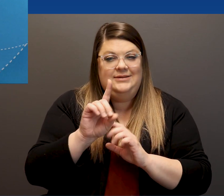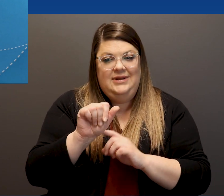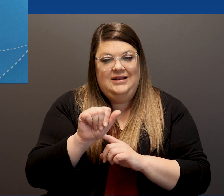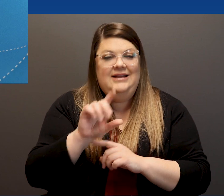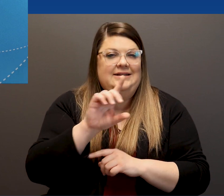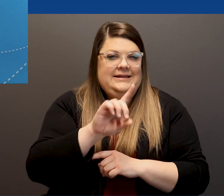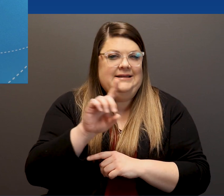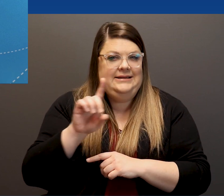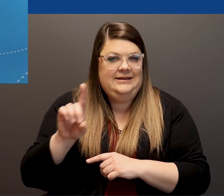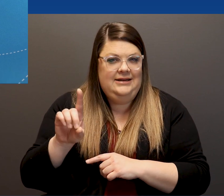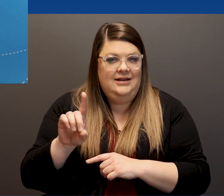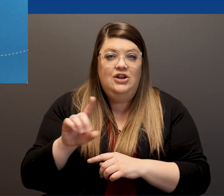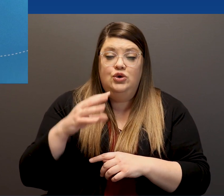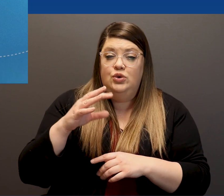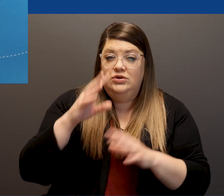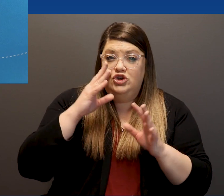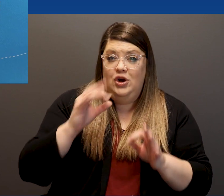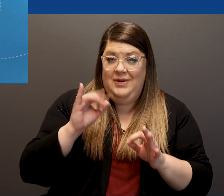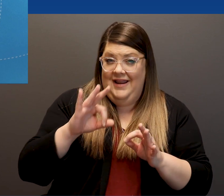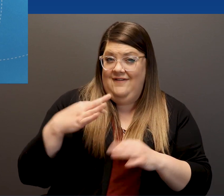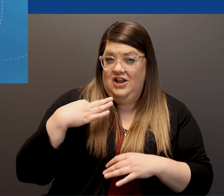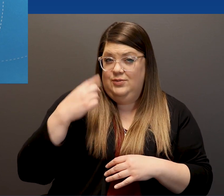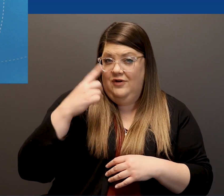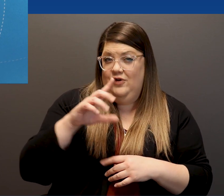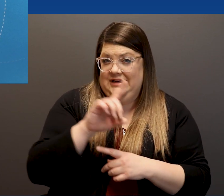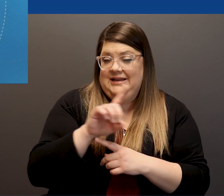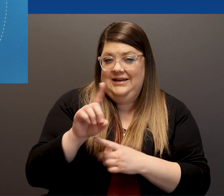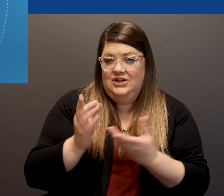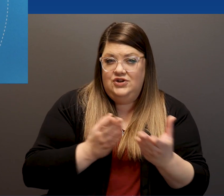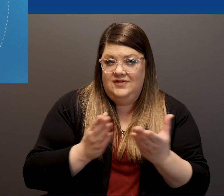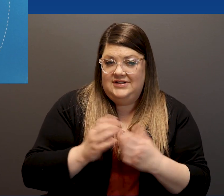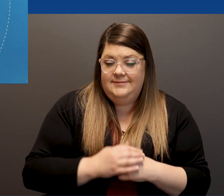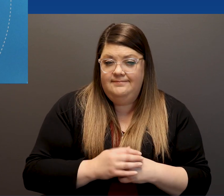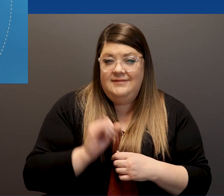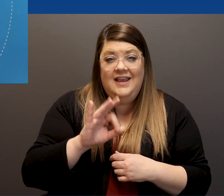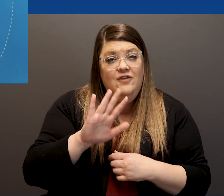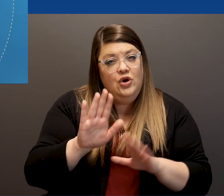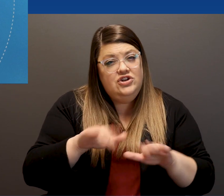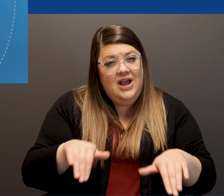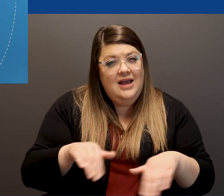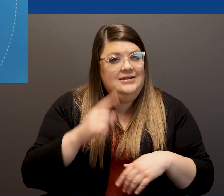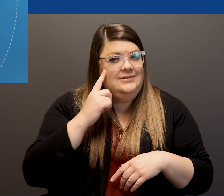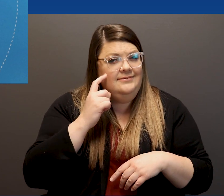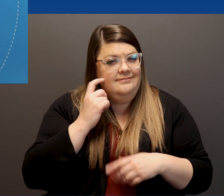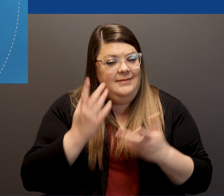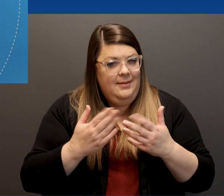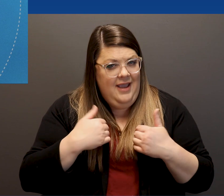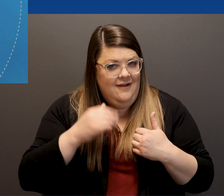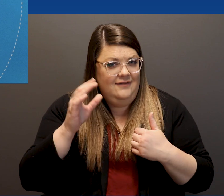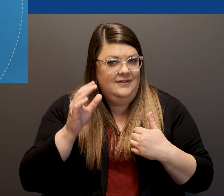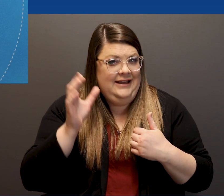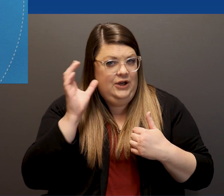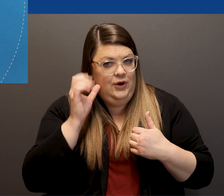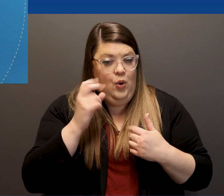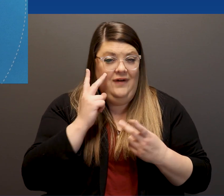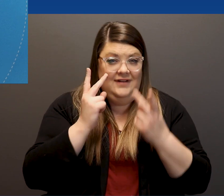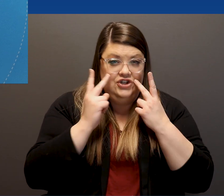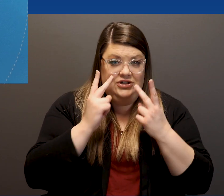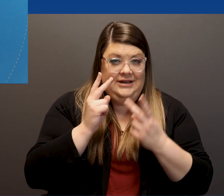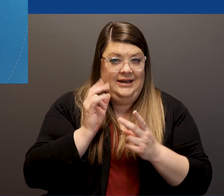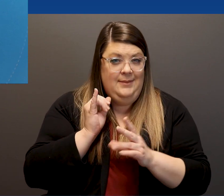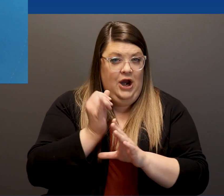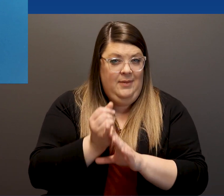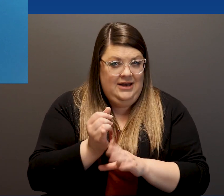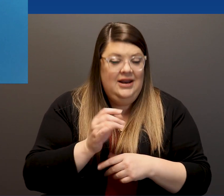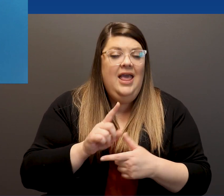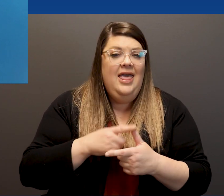for DDD services. If your child is suspected of having a vision or hearing impairment, your child will automatically